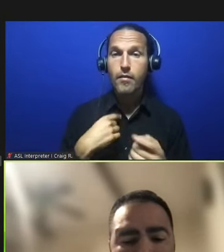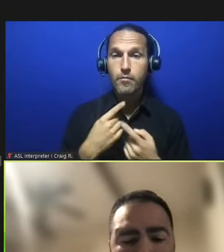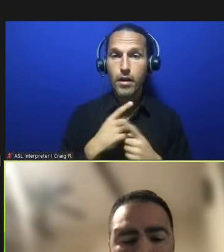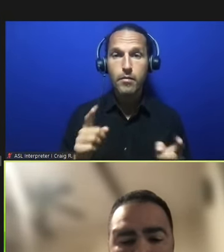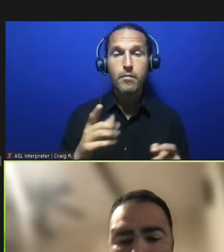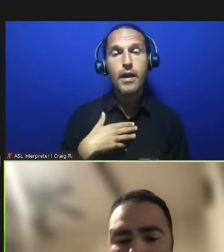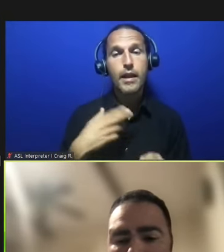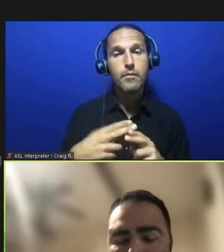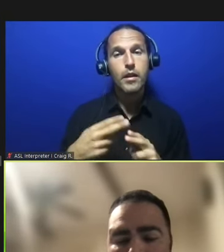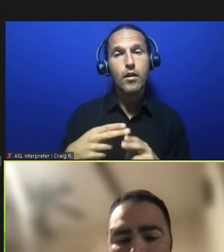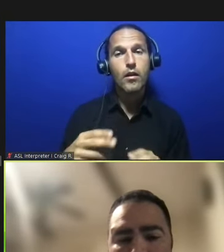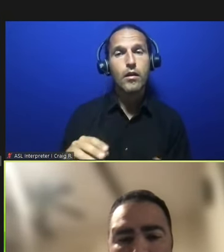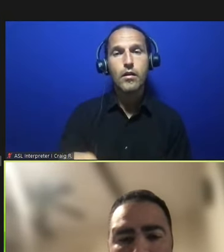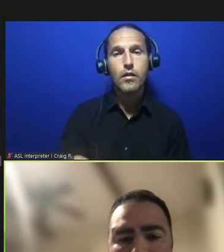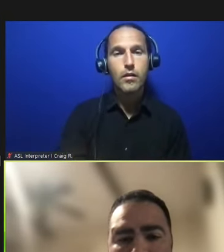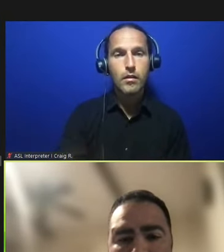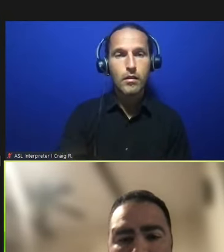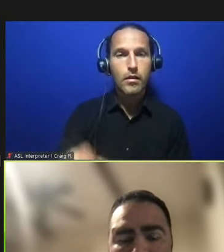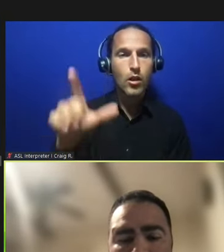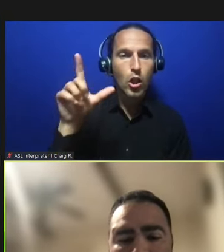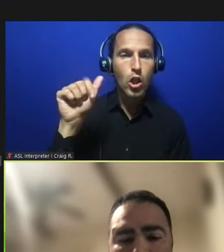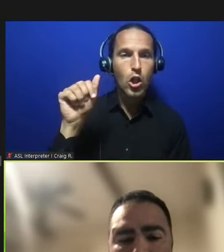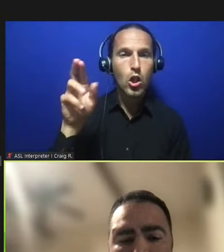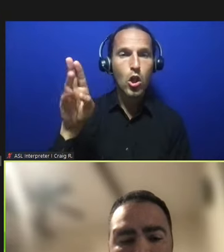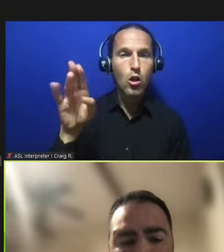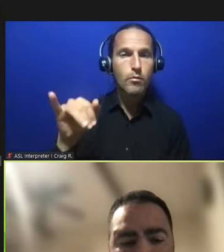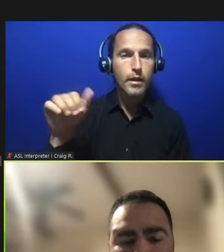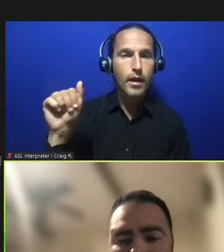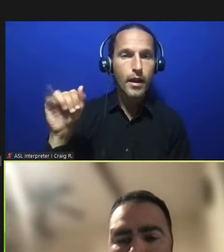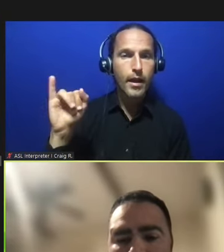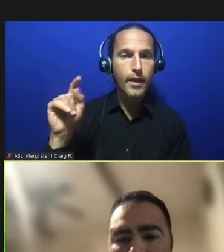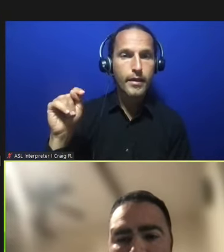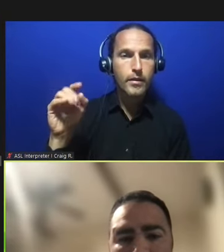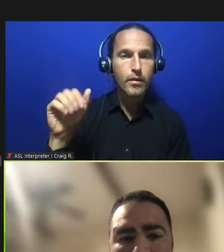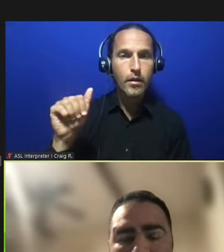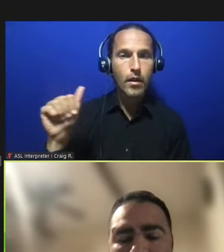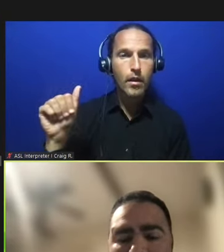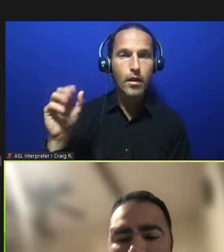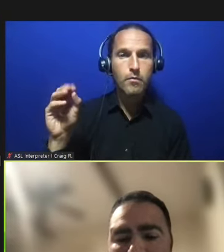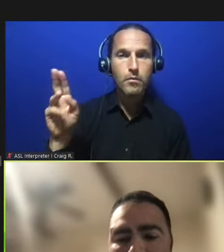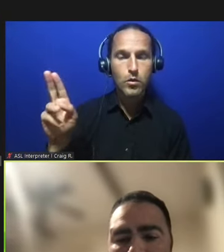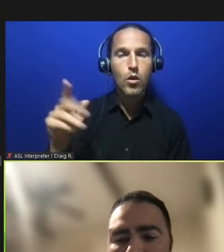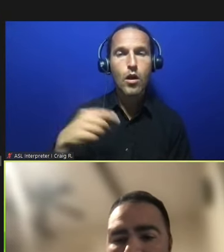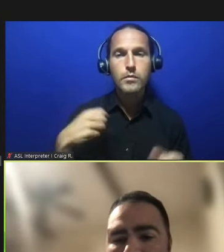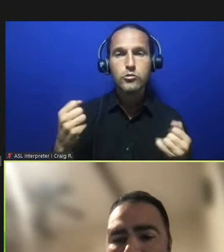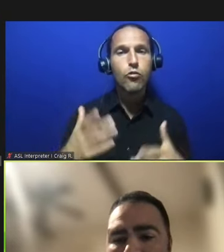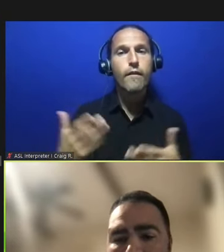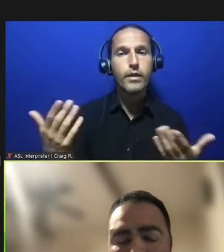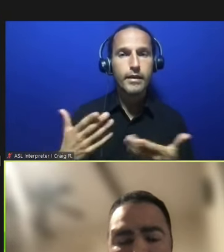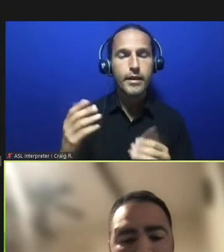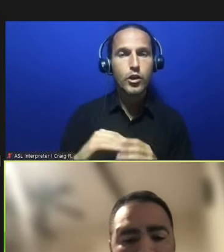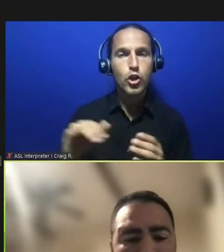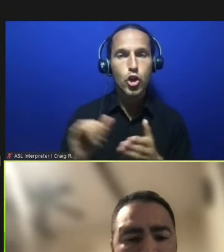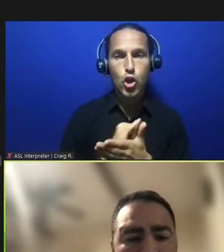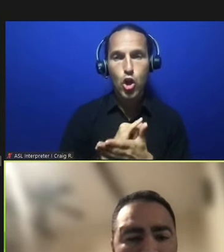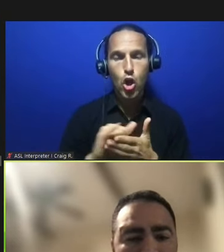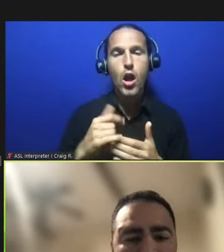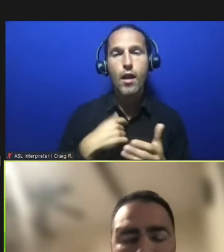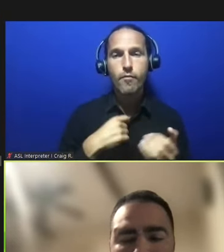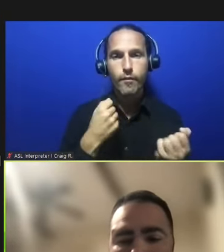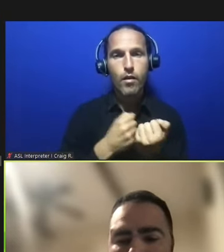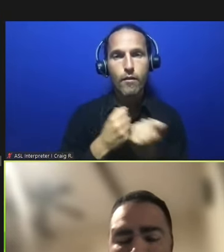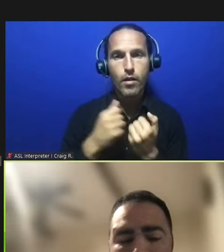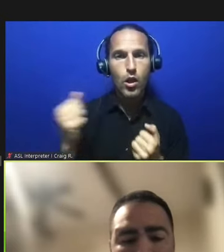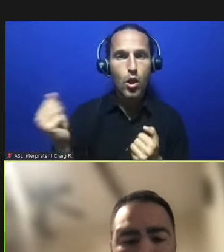my name, but my name is Larbi Antabu, and a driver here in New York City. and also an advocate for all the